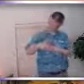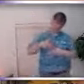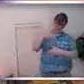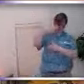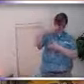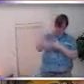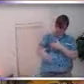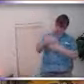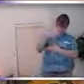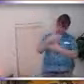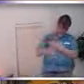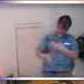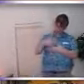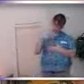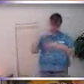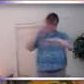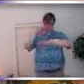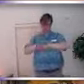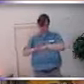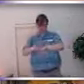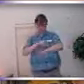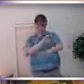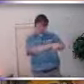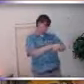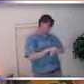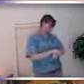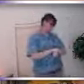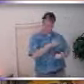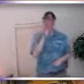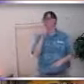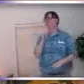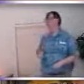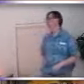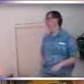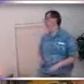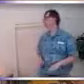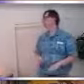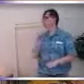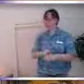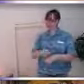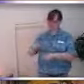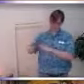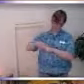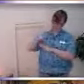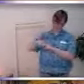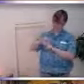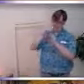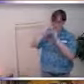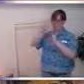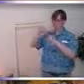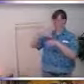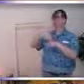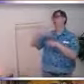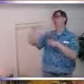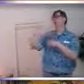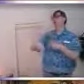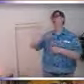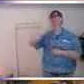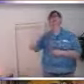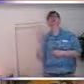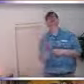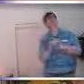on situations, based on our car tire blowing out. And boy, that just